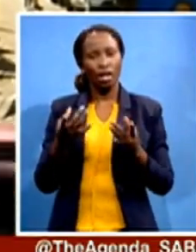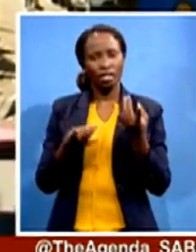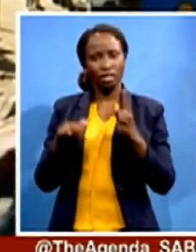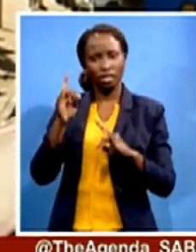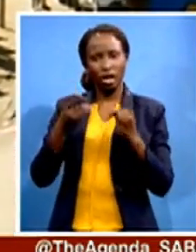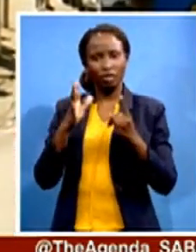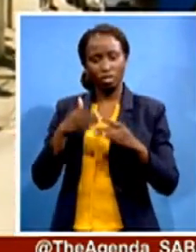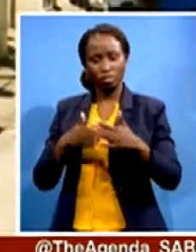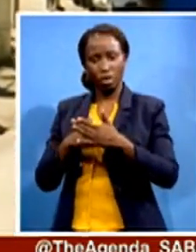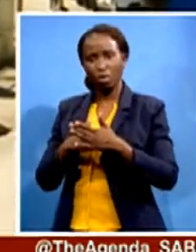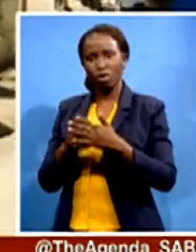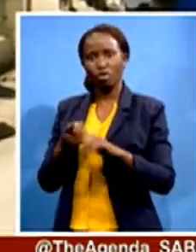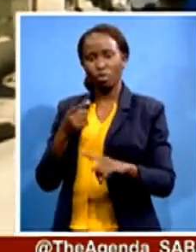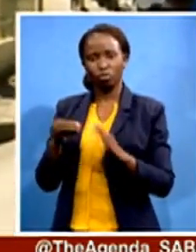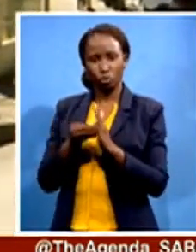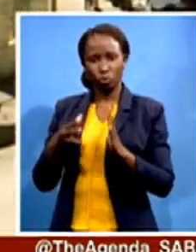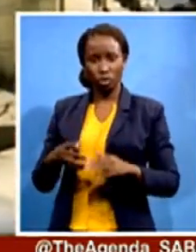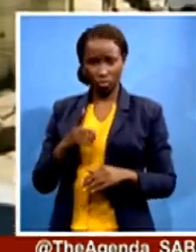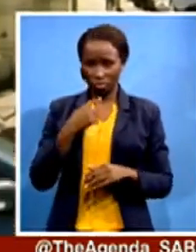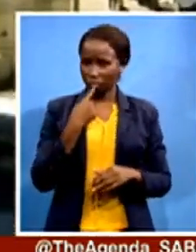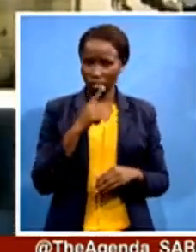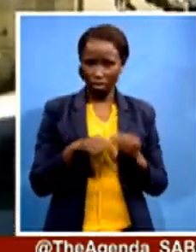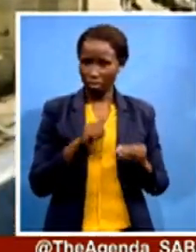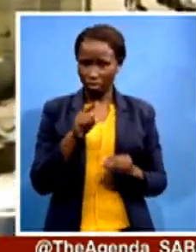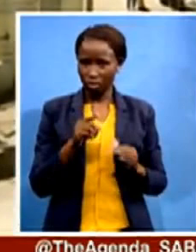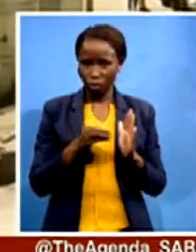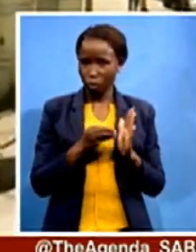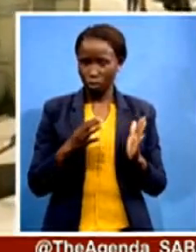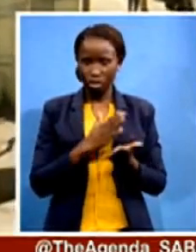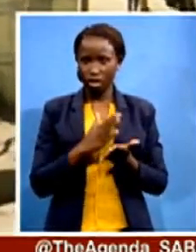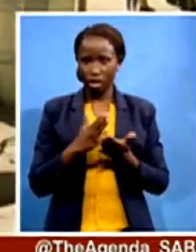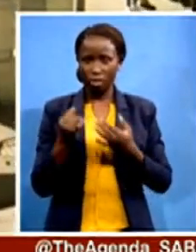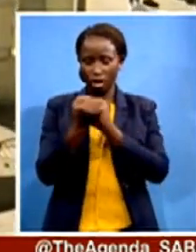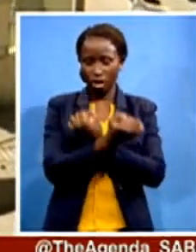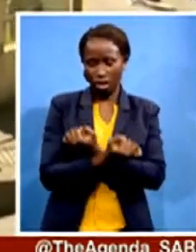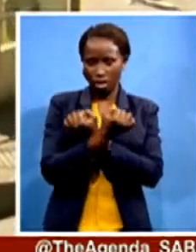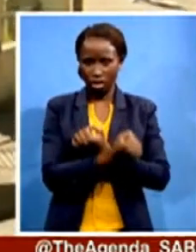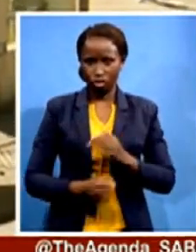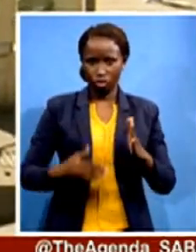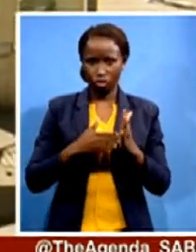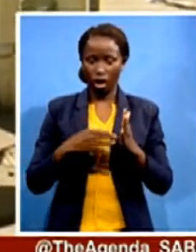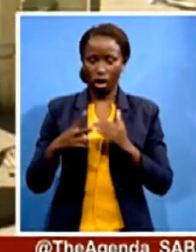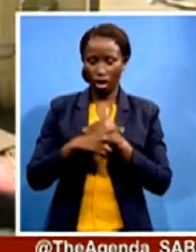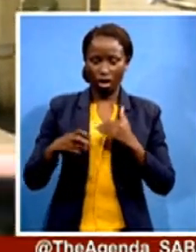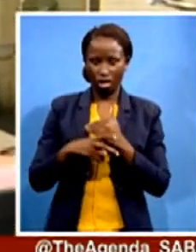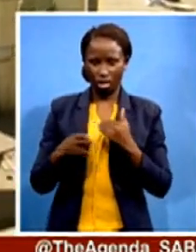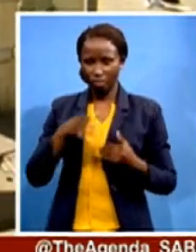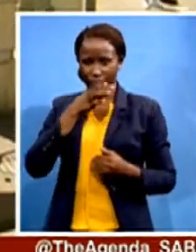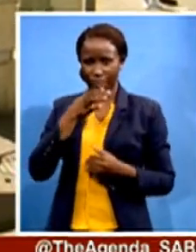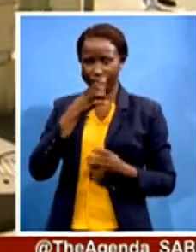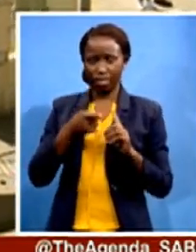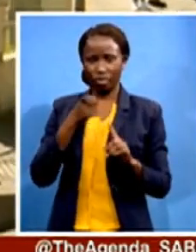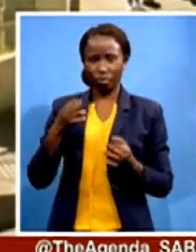you say with students looting a truck that had alcohol in it? What significance does it have on your cries as